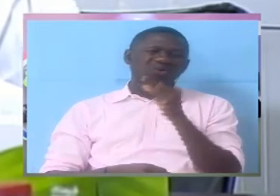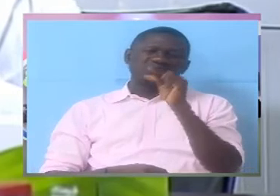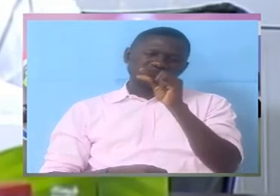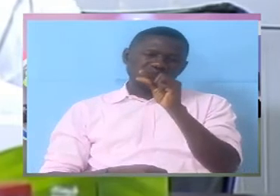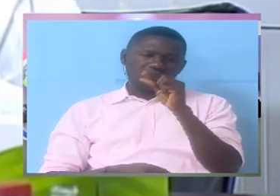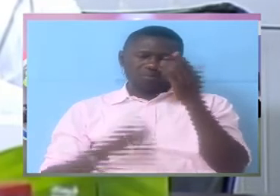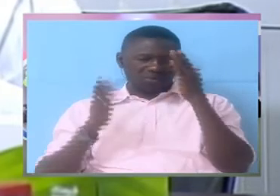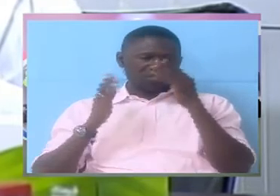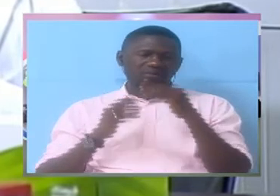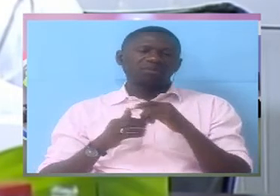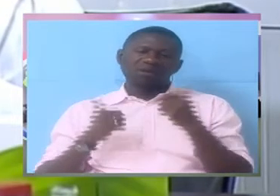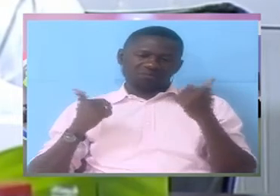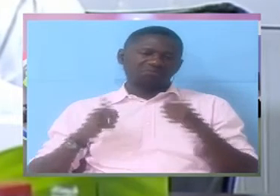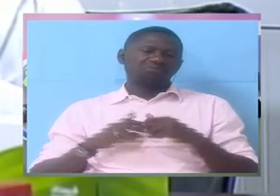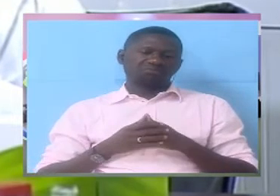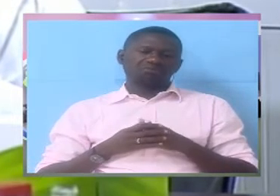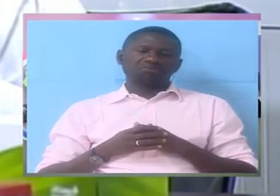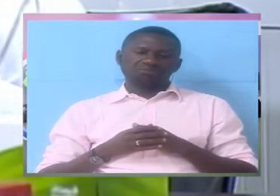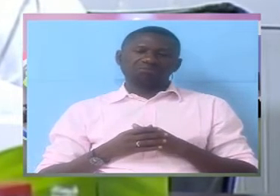lede